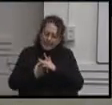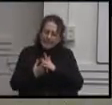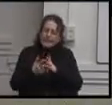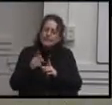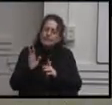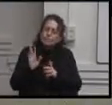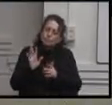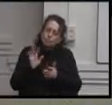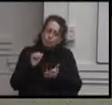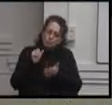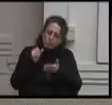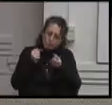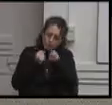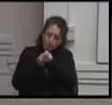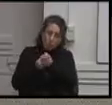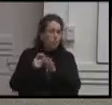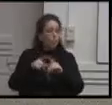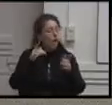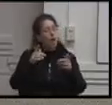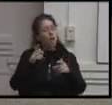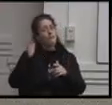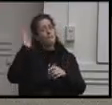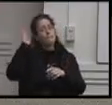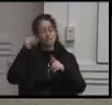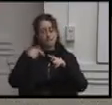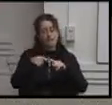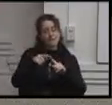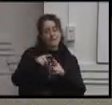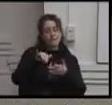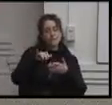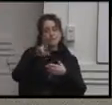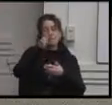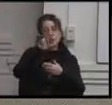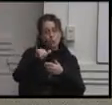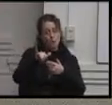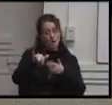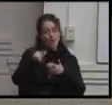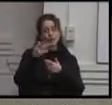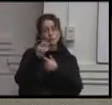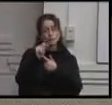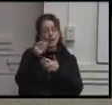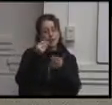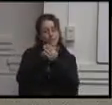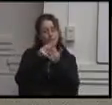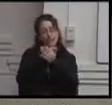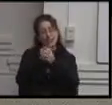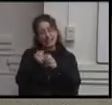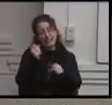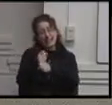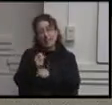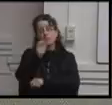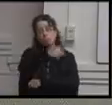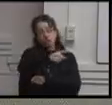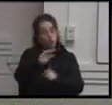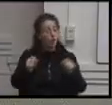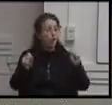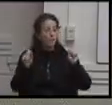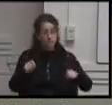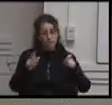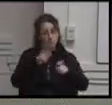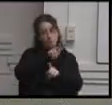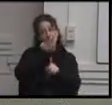plan towards the VY grant money. Yep. Right. Because if we've got a plan going into the next grant cycle, exactly. That's